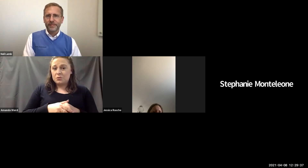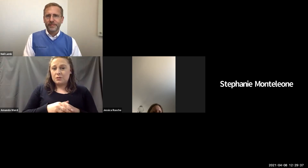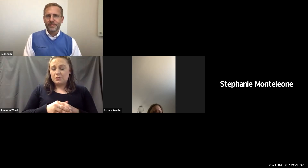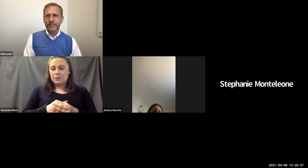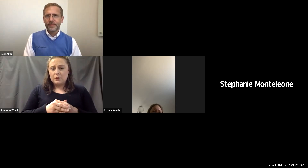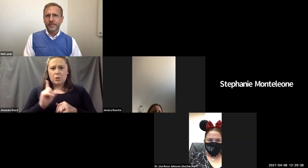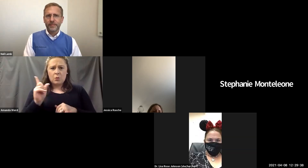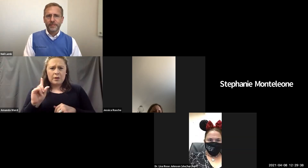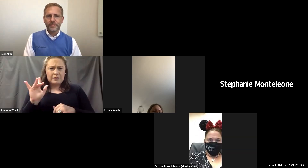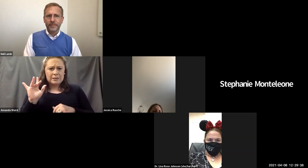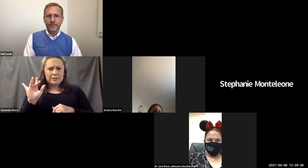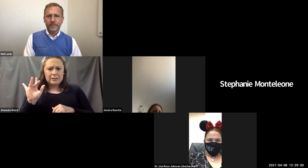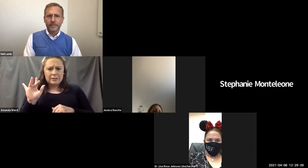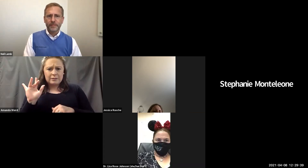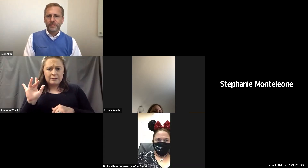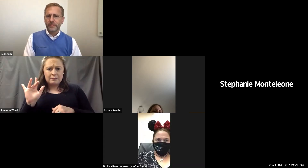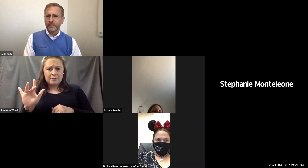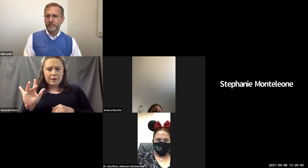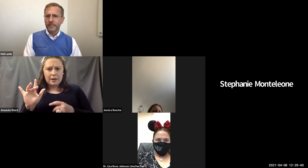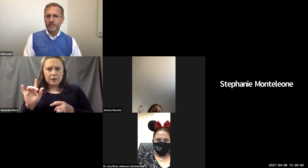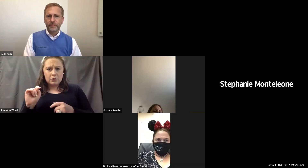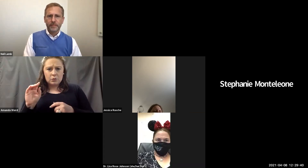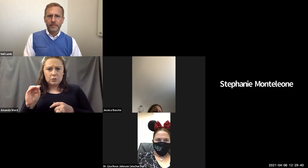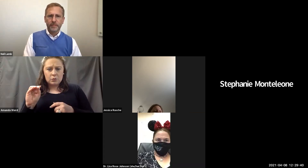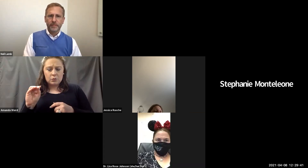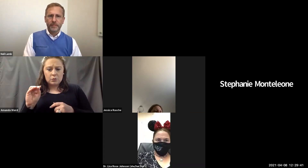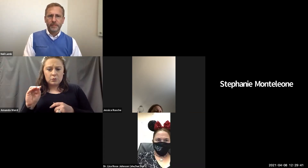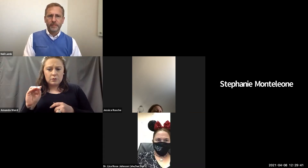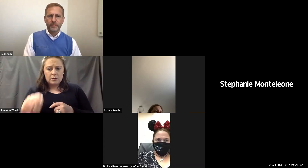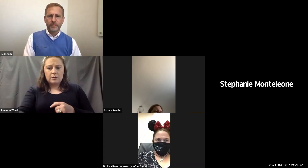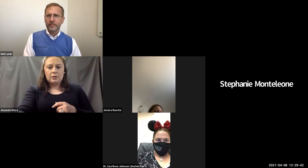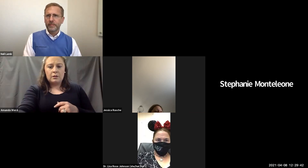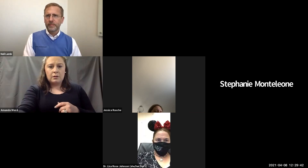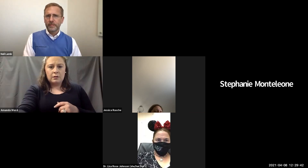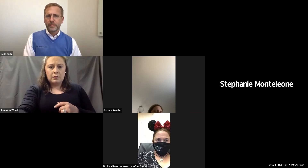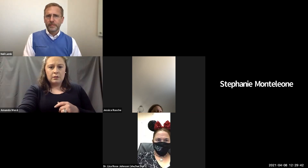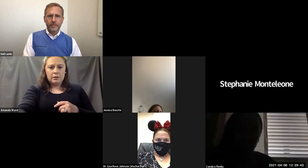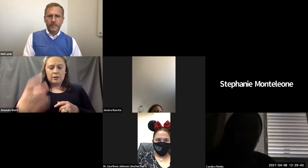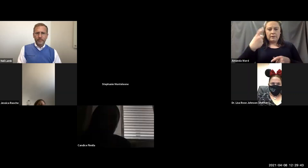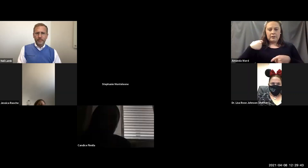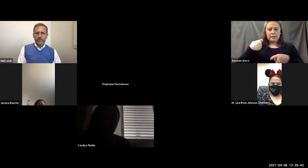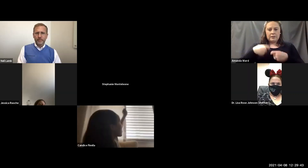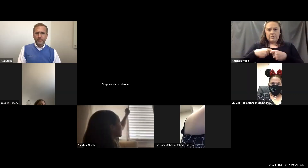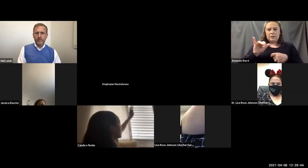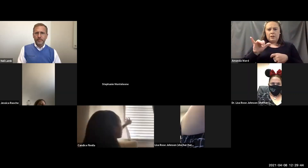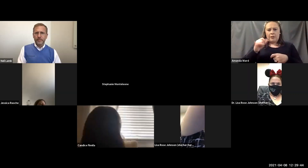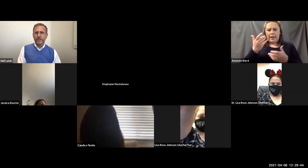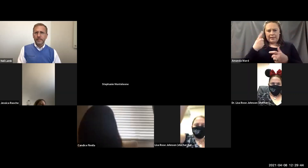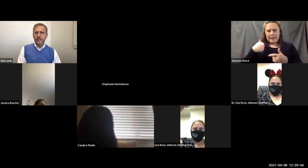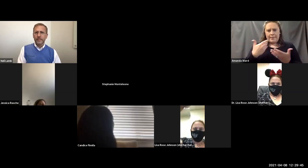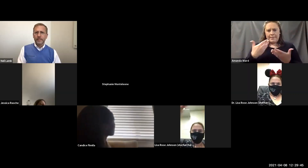the button? I'm sorry. Where's the button to hit on? Let me see. For Spanish. Okay, I think I may have